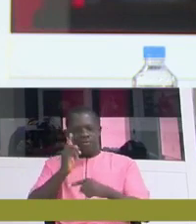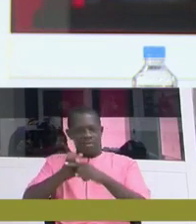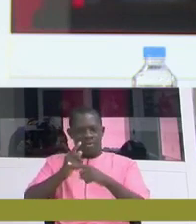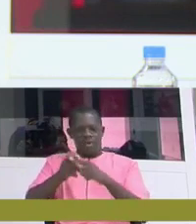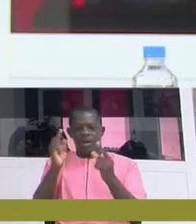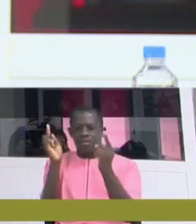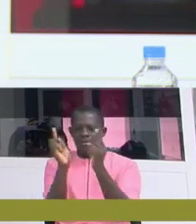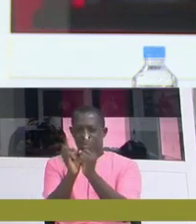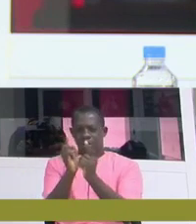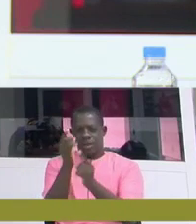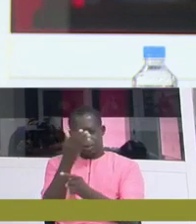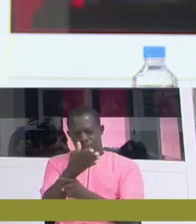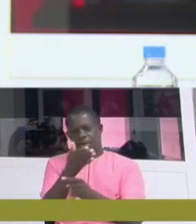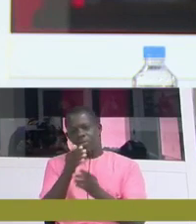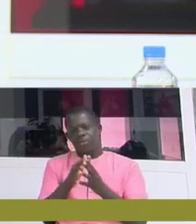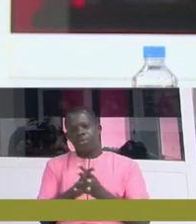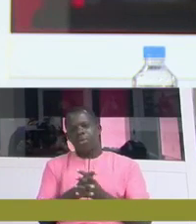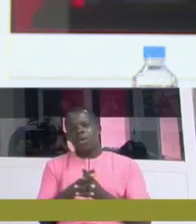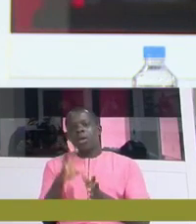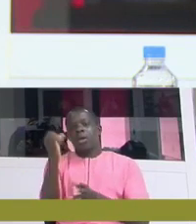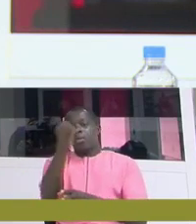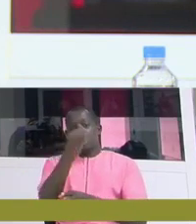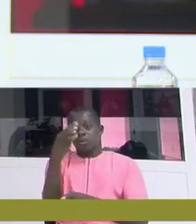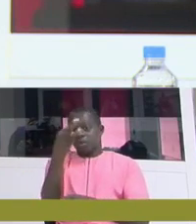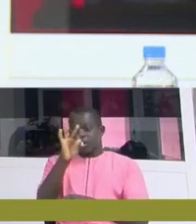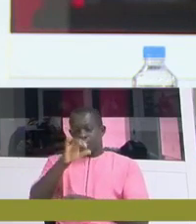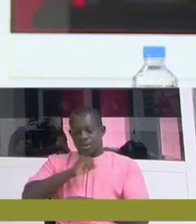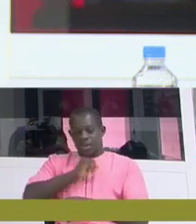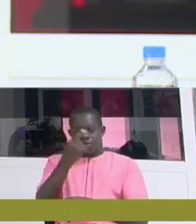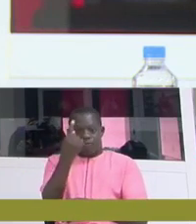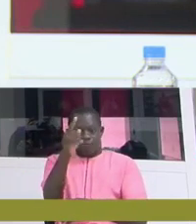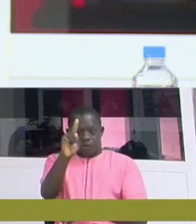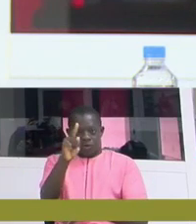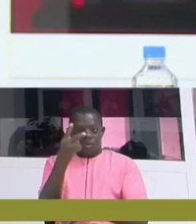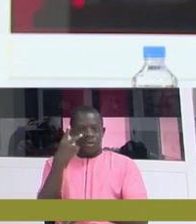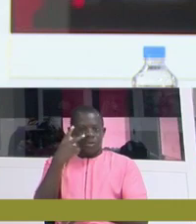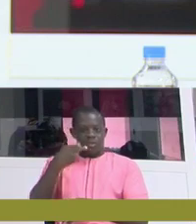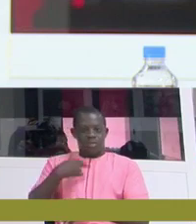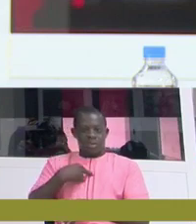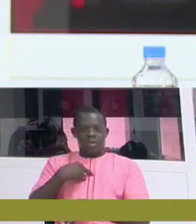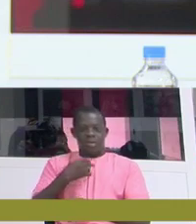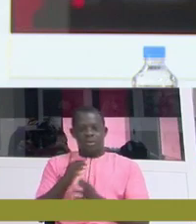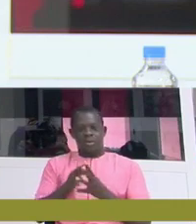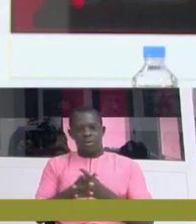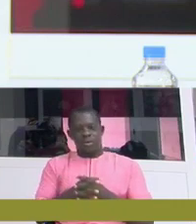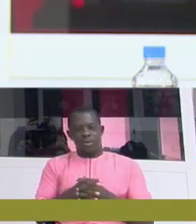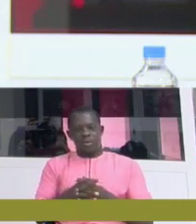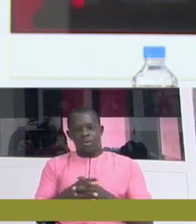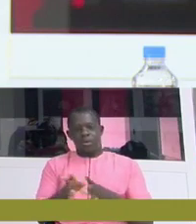came. Because na follow nyaye njedrong. Because if he saw me first, before I